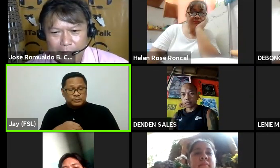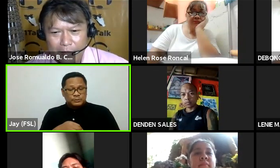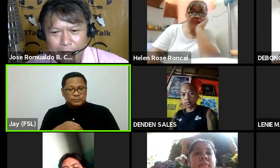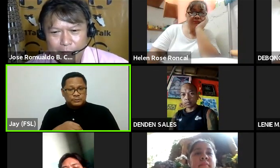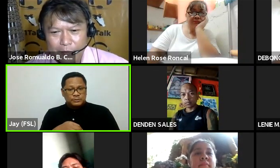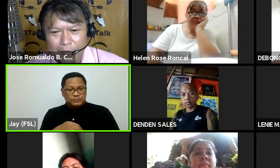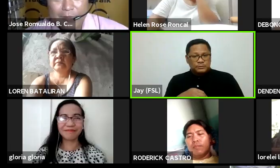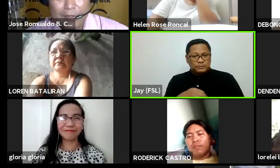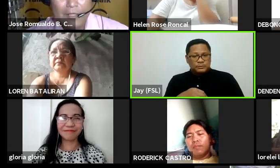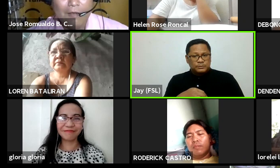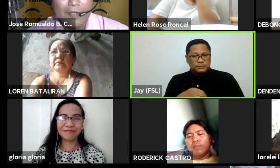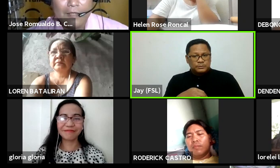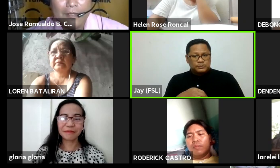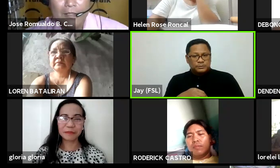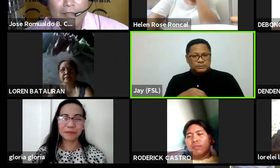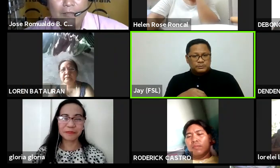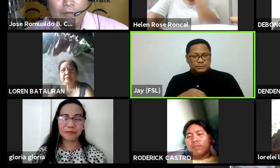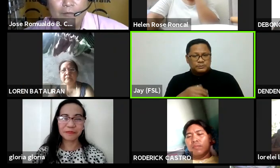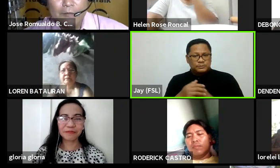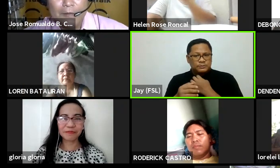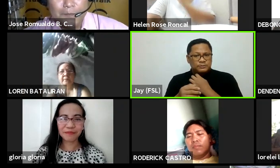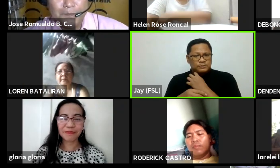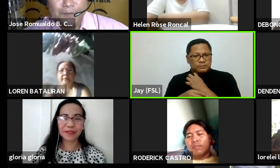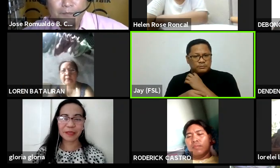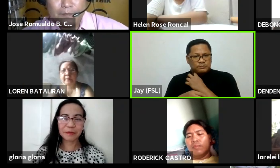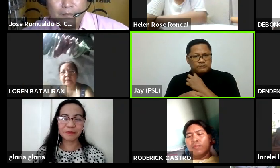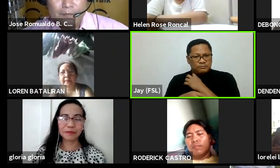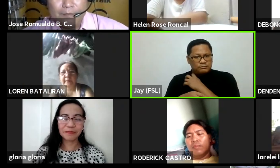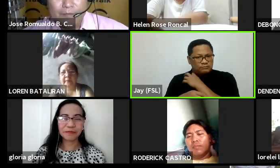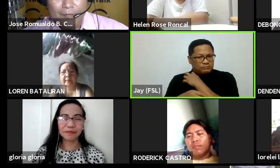i-mute pala. I-mute. Okay. So,